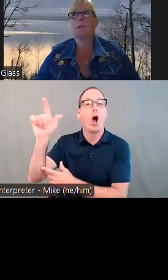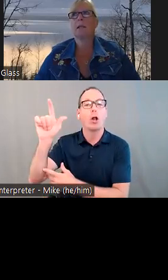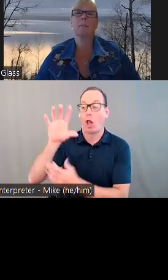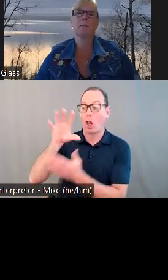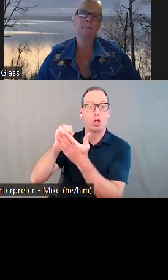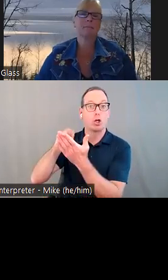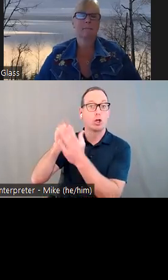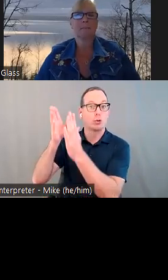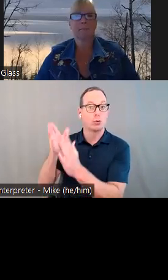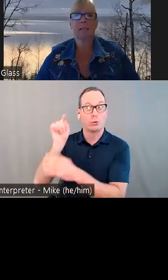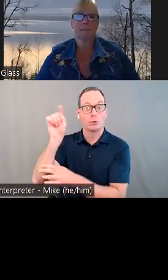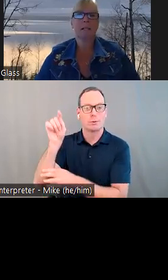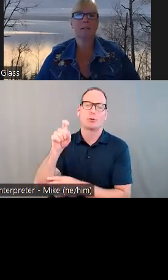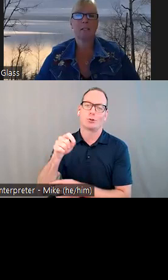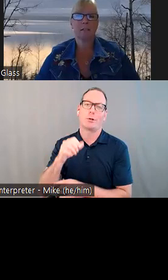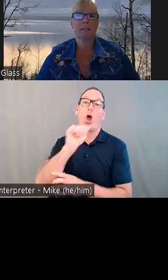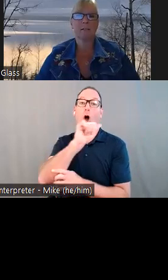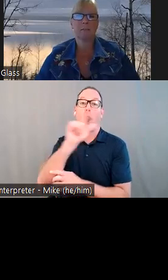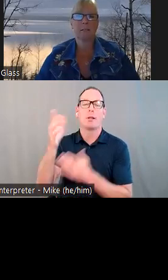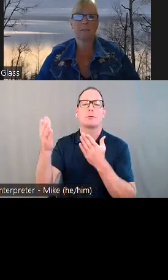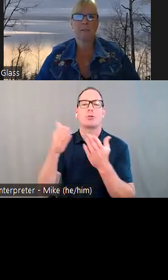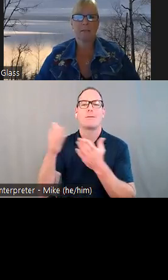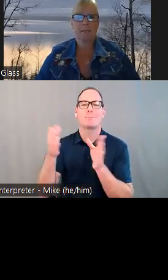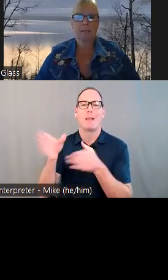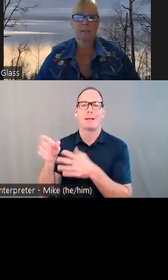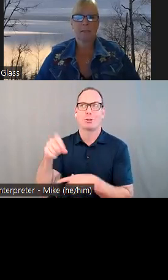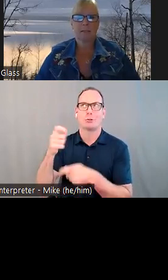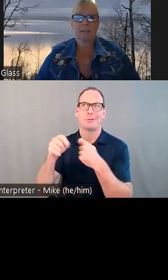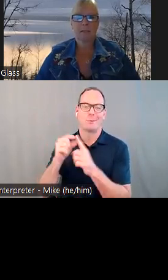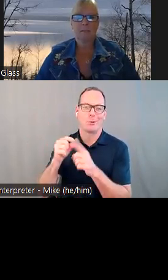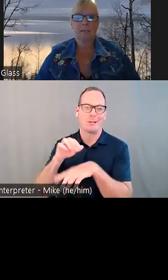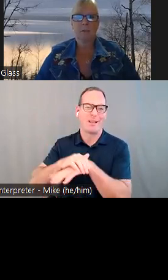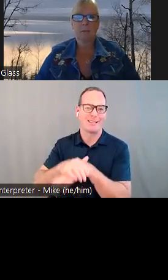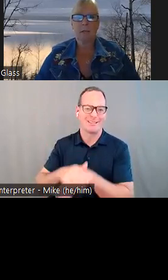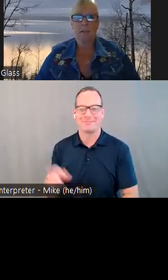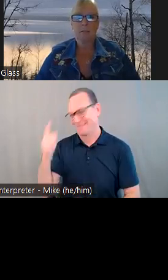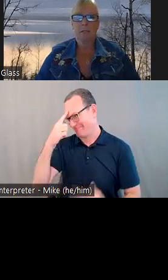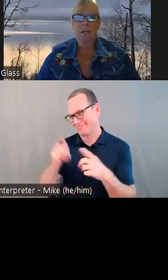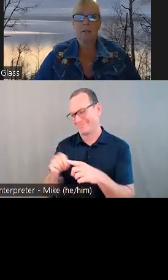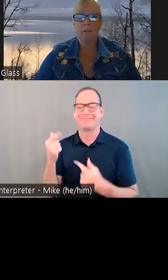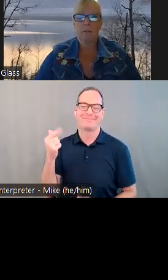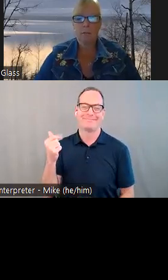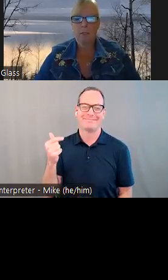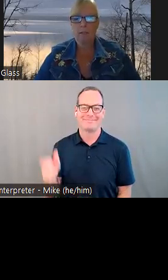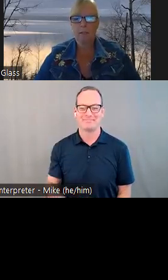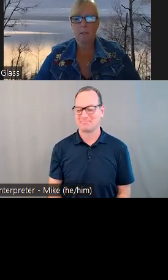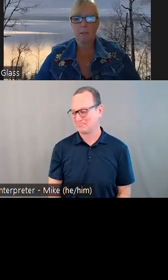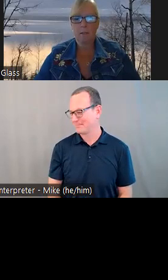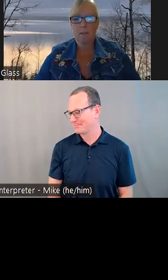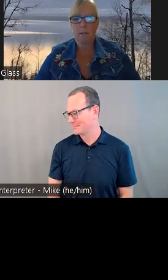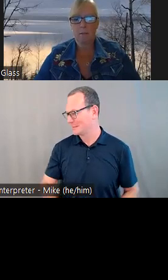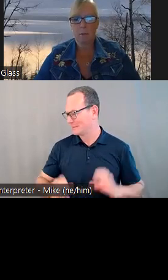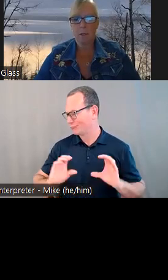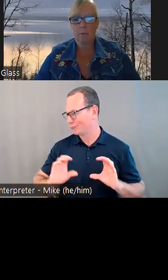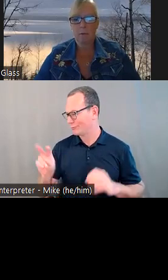service plans. Yeah, I agree, Lisa. Yeah. Okay, just scrolling back down in my chat here for a minute. I